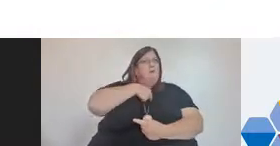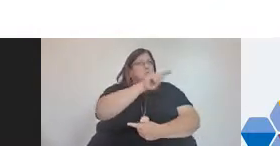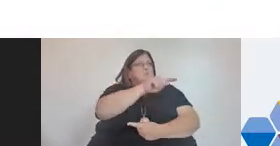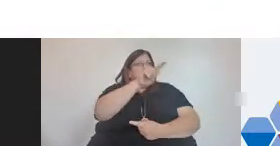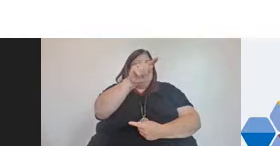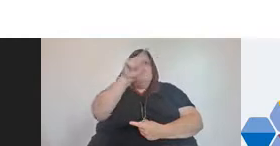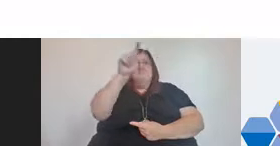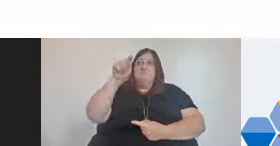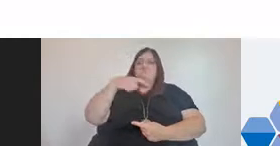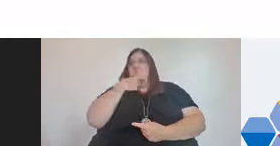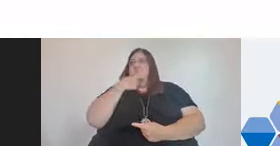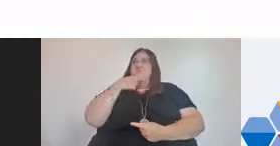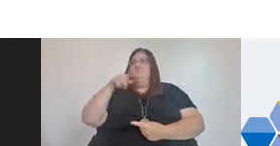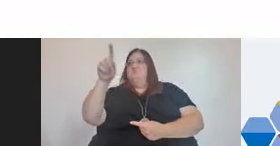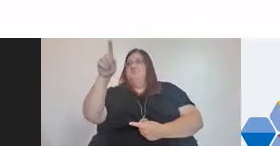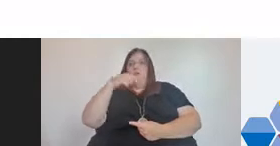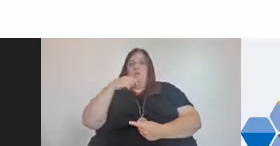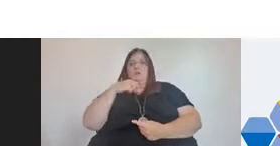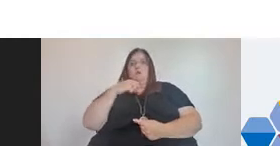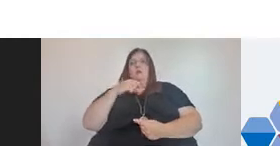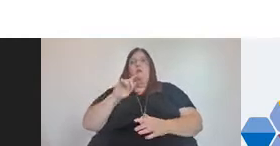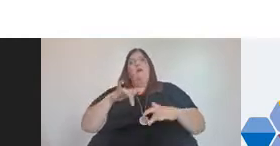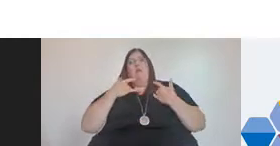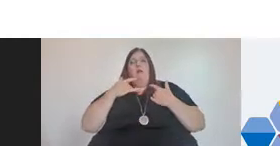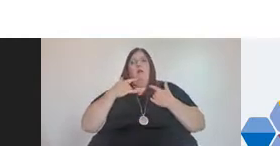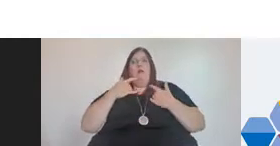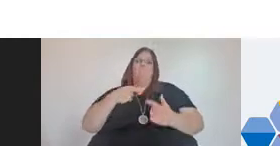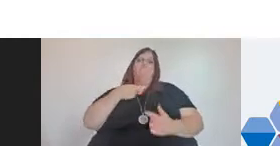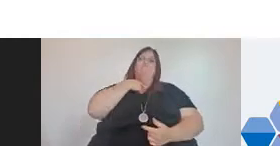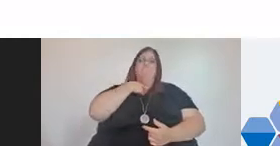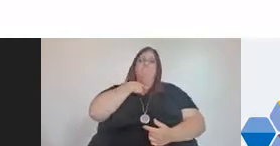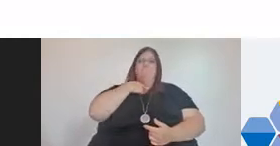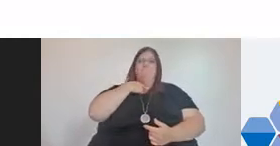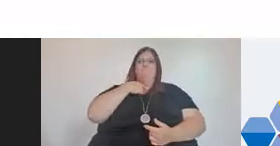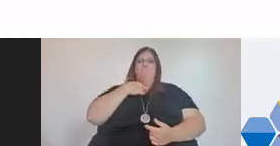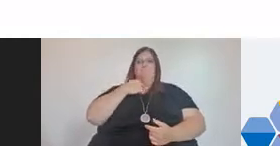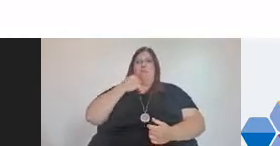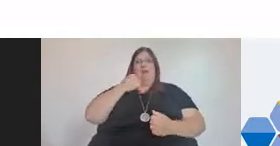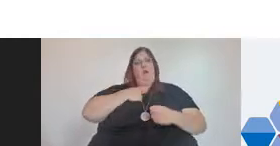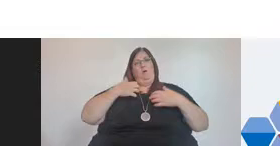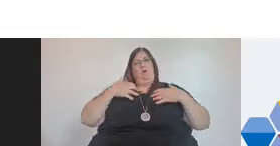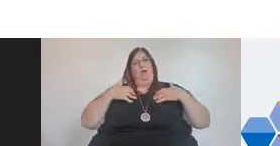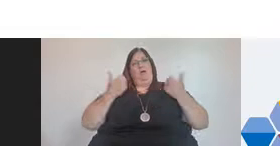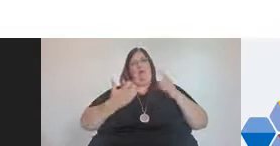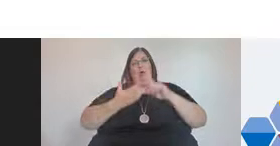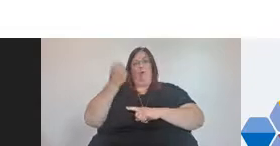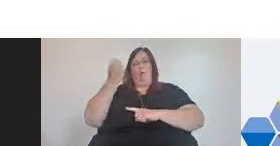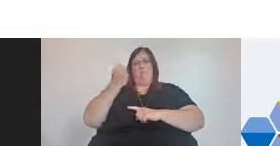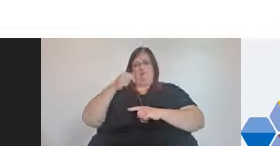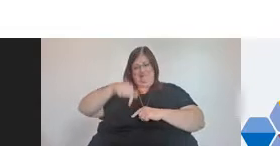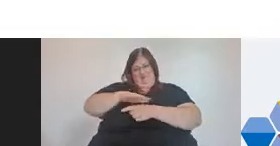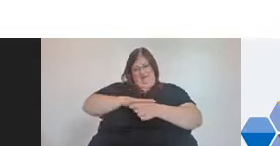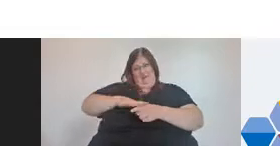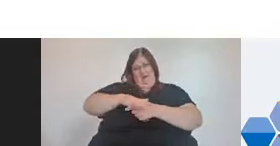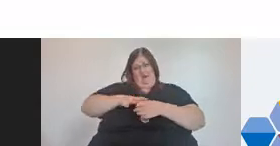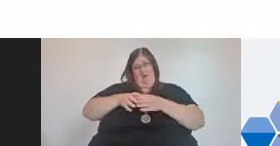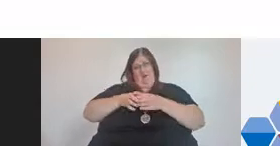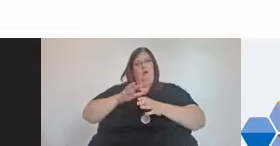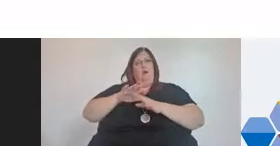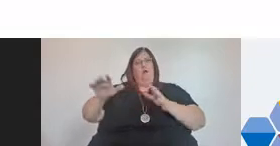terms of demographics. And we do know, unfortunately, that our health outcomes are not as good as some of our